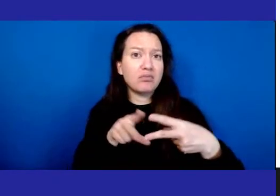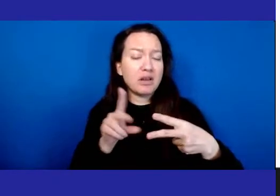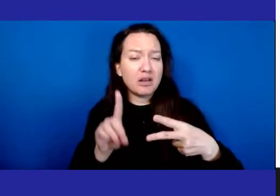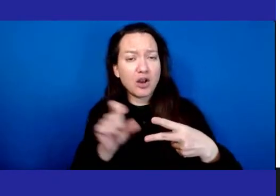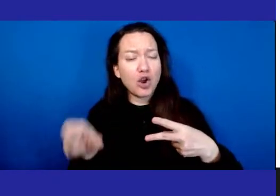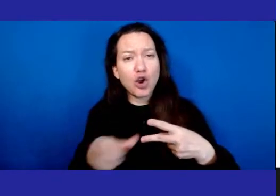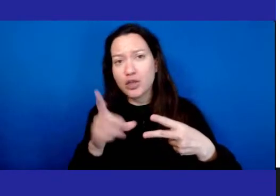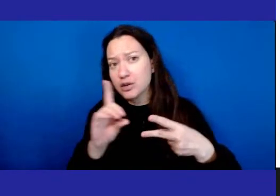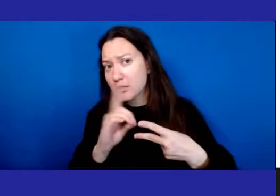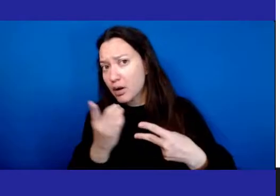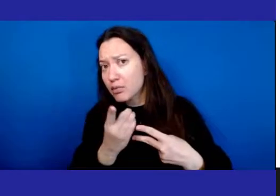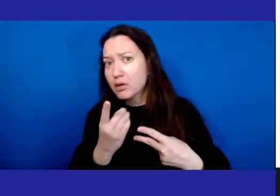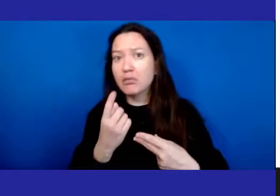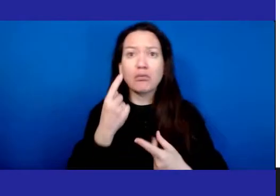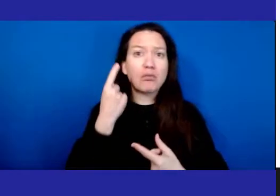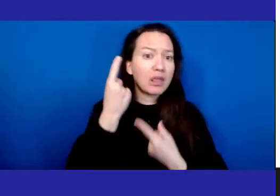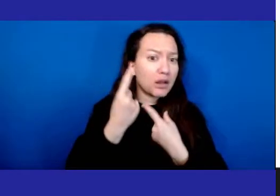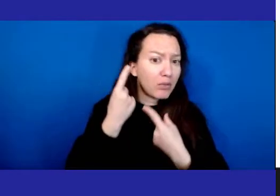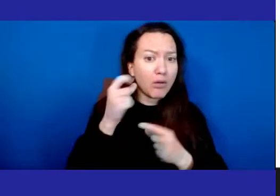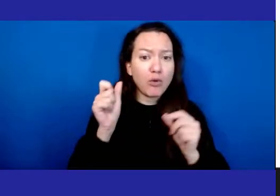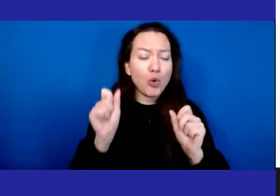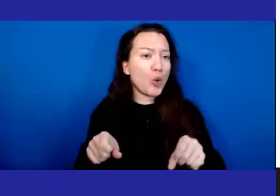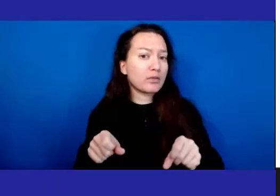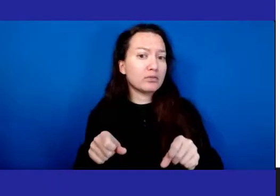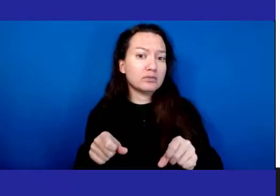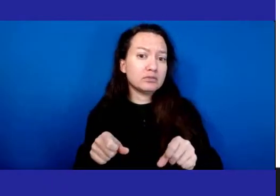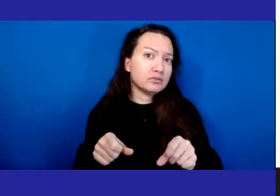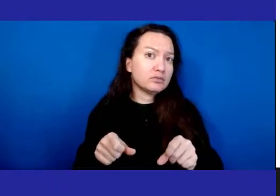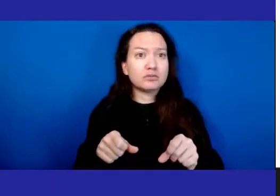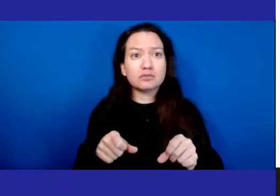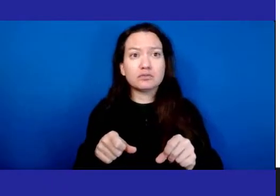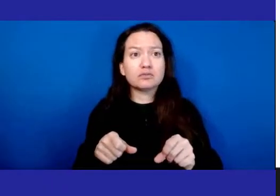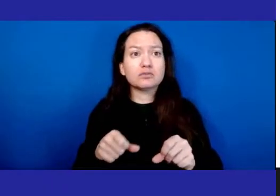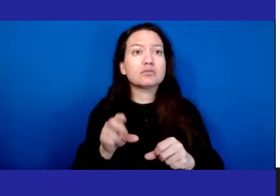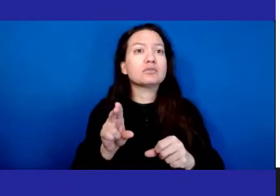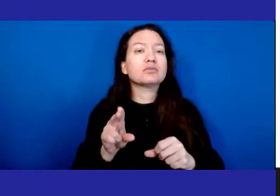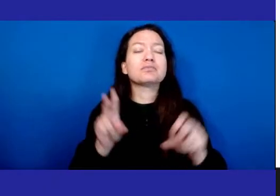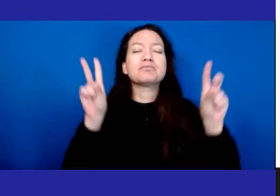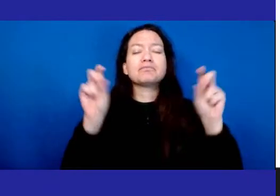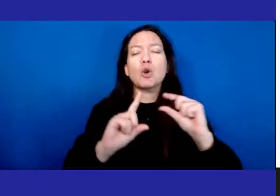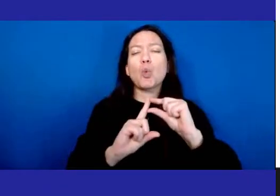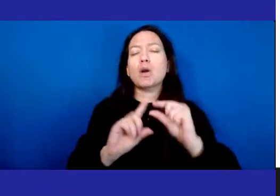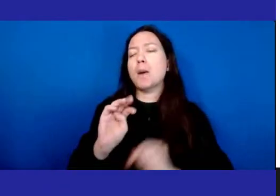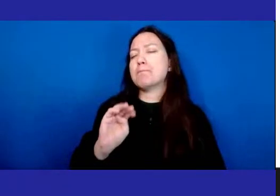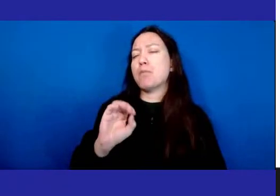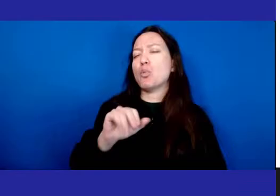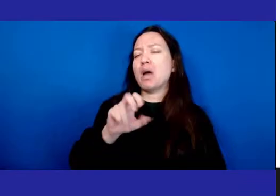you considering it being when we're using the word mobile anywhere in the hospital?